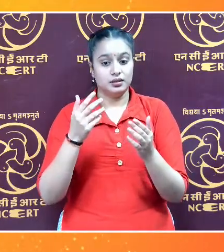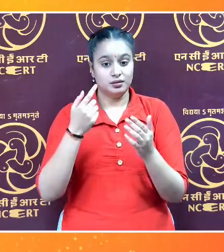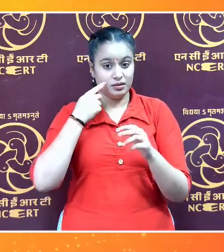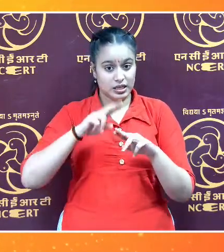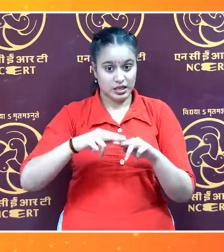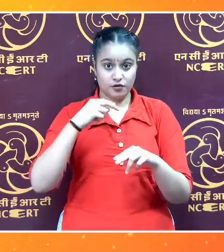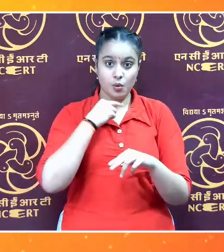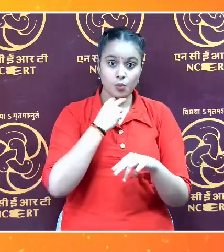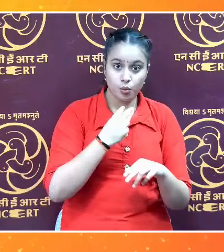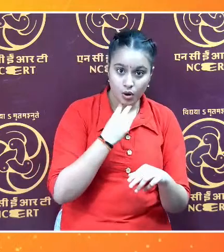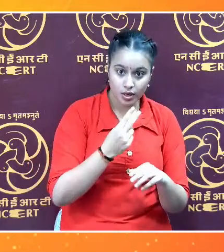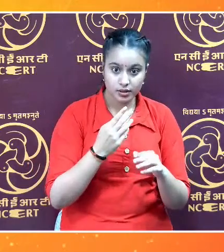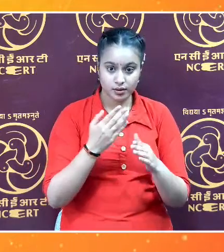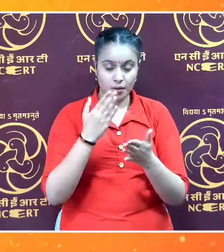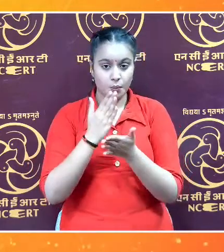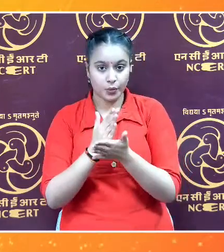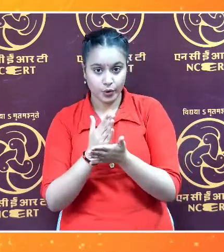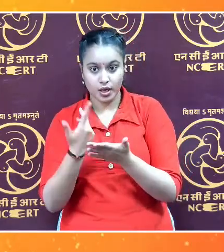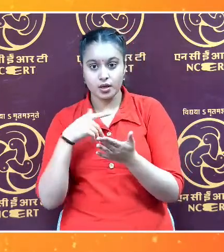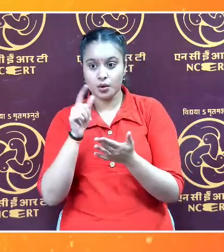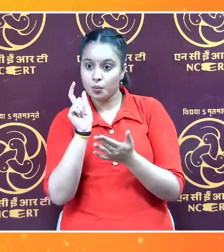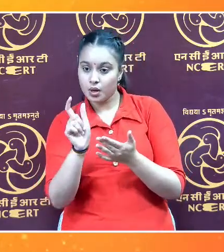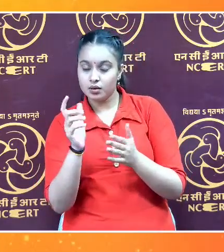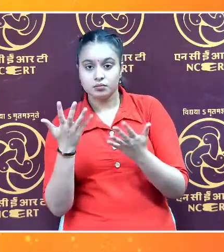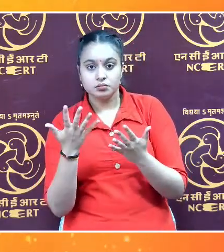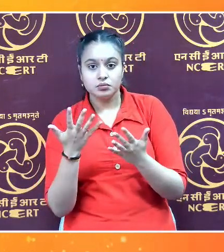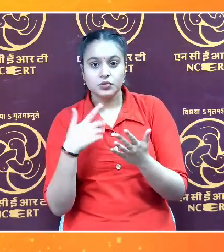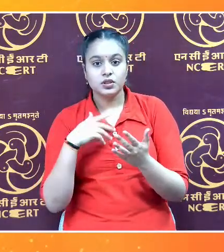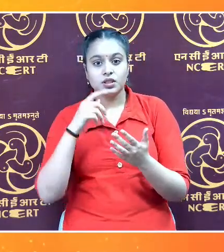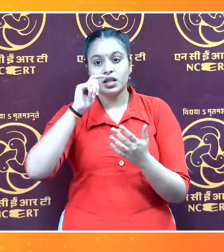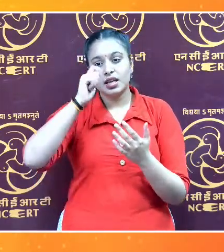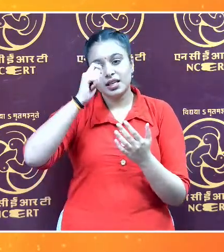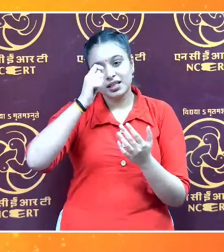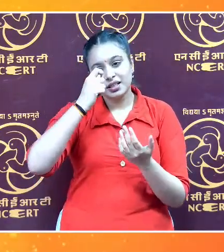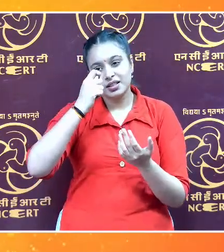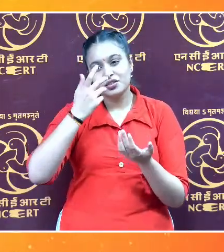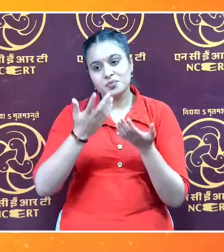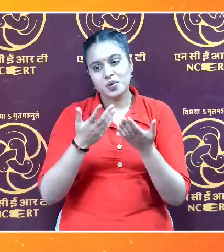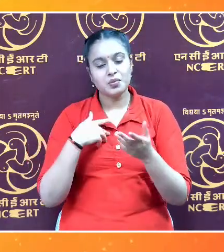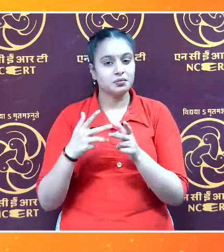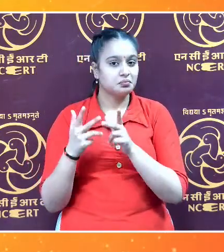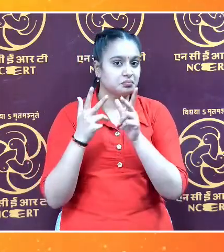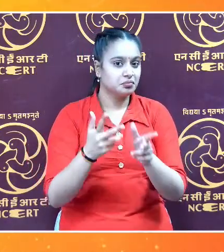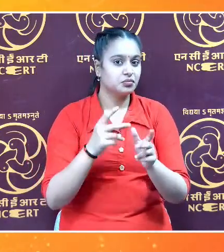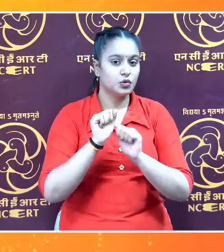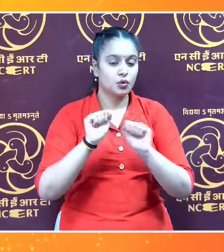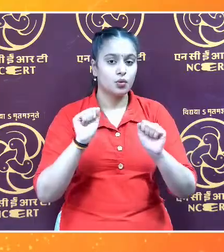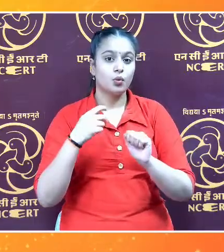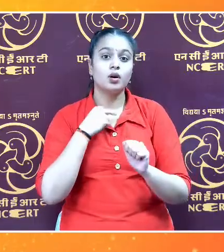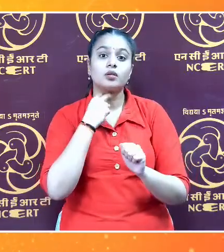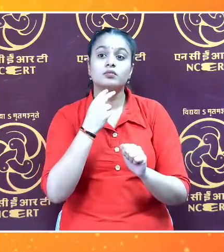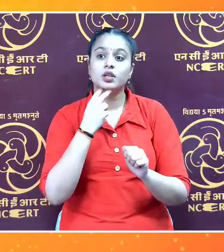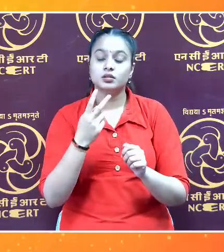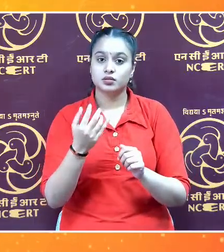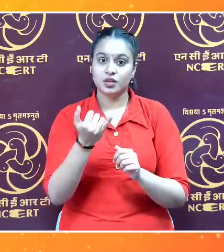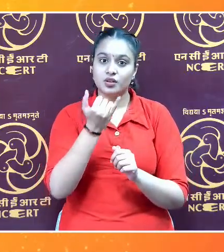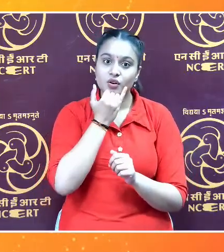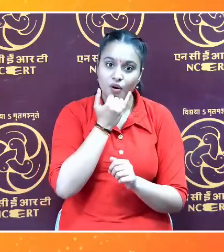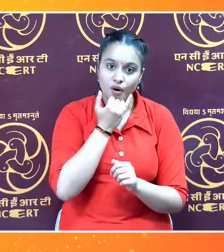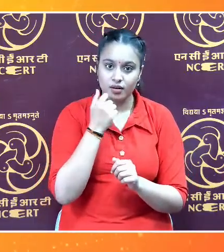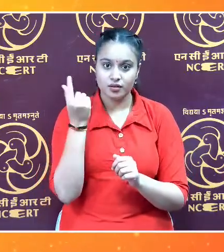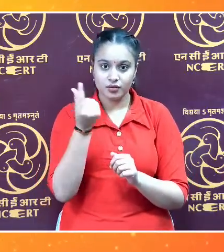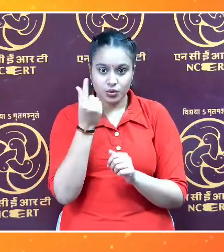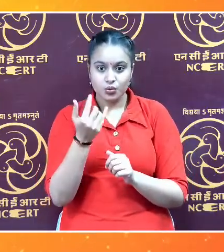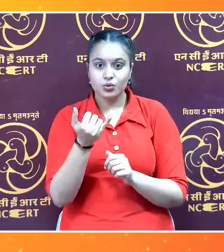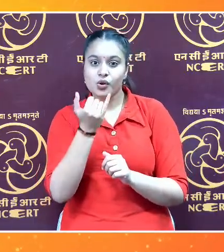will know that breaked, there is no word. Yeah. See, English is something which tells you itself that you are pronouncing me wrong. You are Yes. using me wrong. True. So